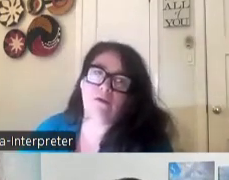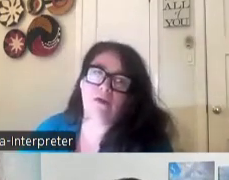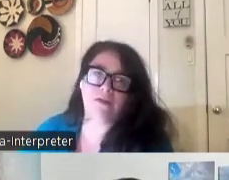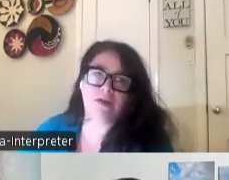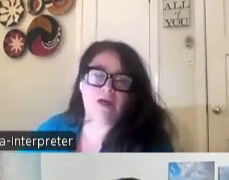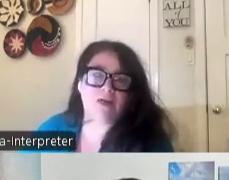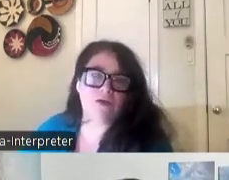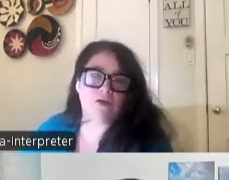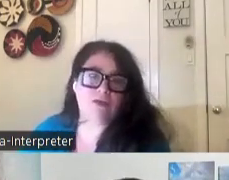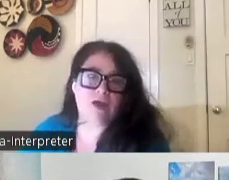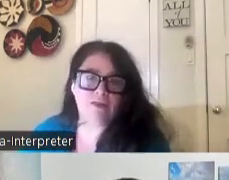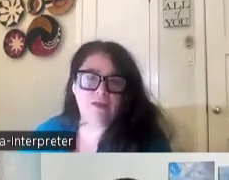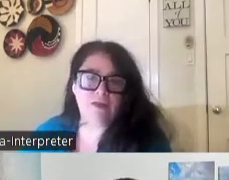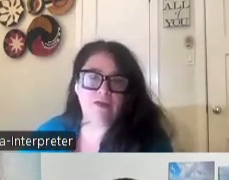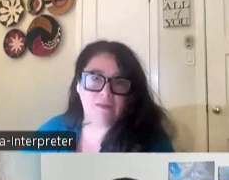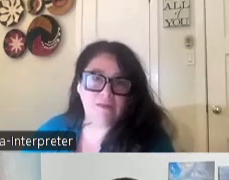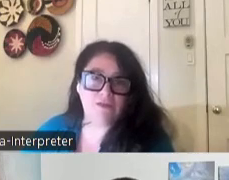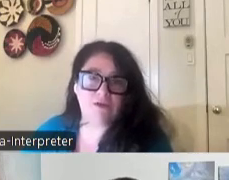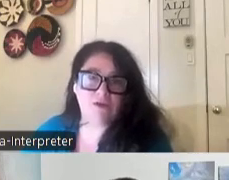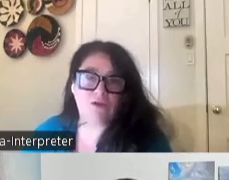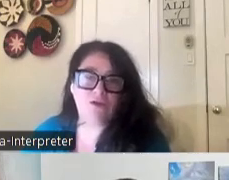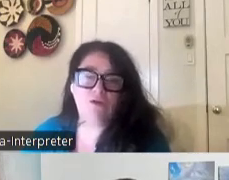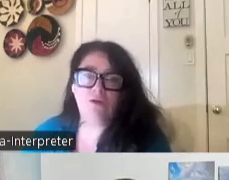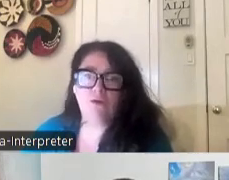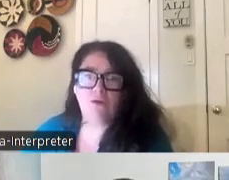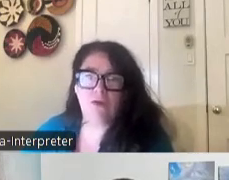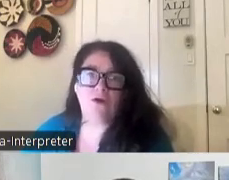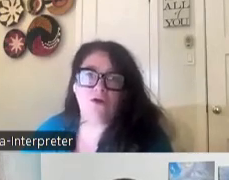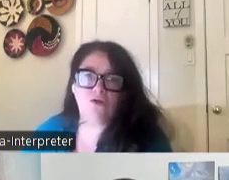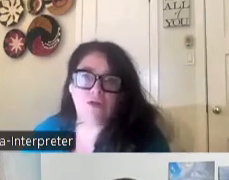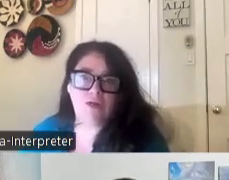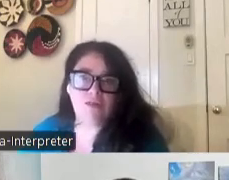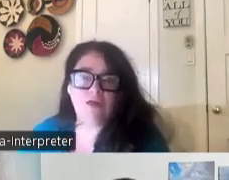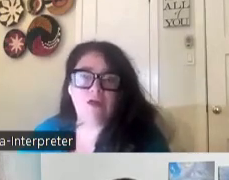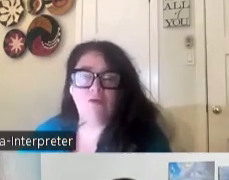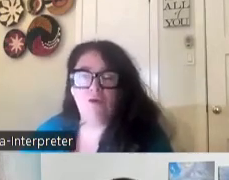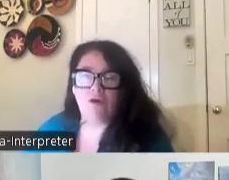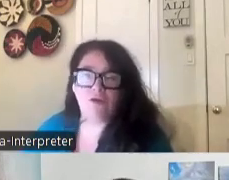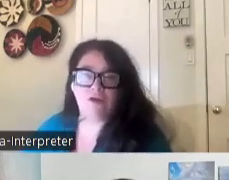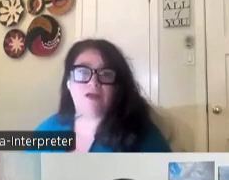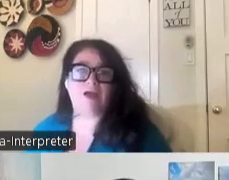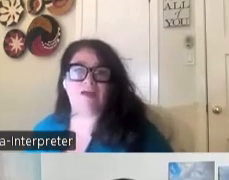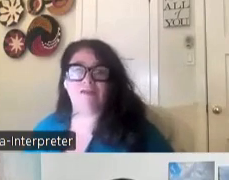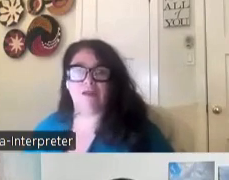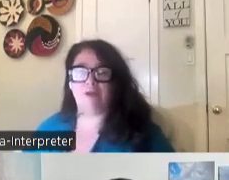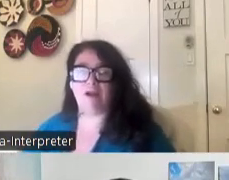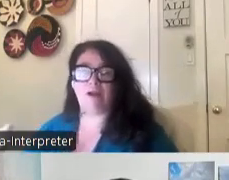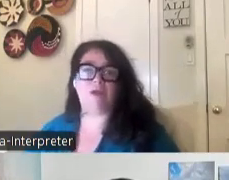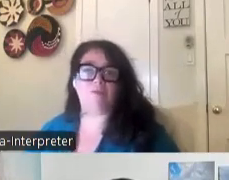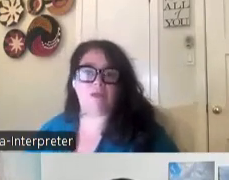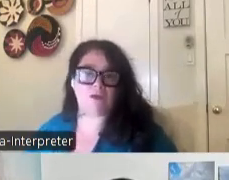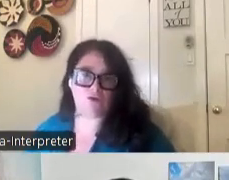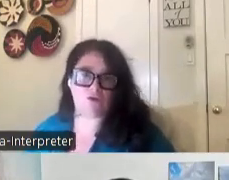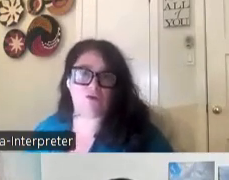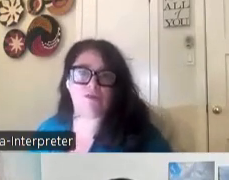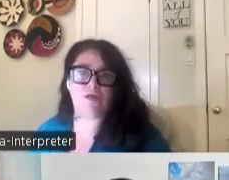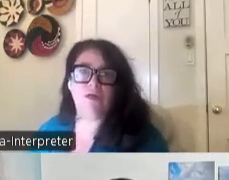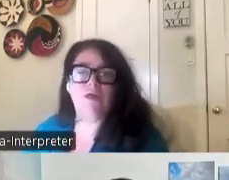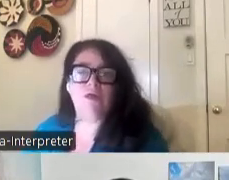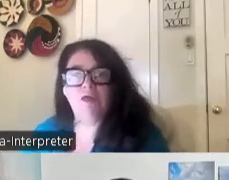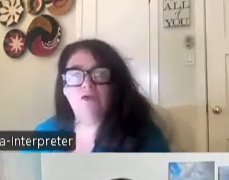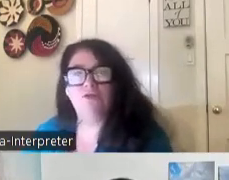generally, which are warming faster than the rest of the world. Um, and there are other aspects of the climate system that shift